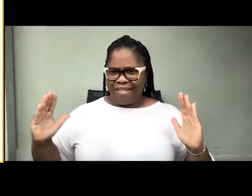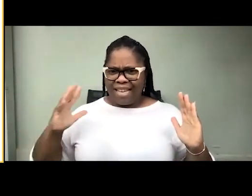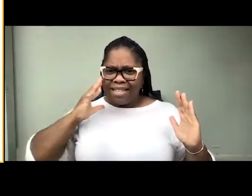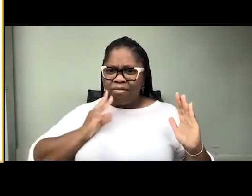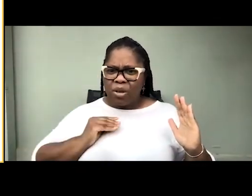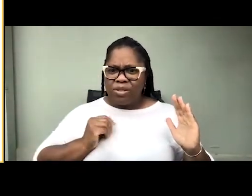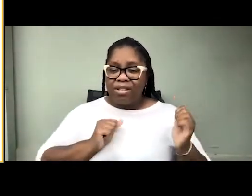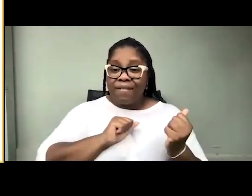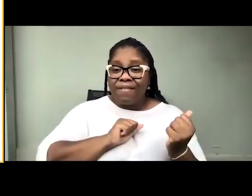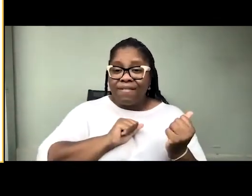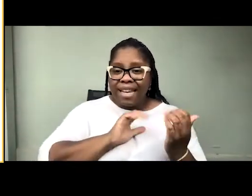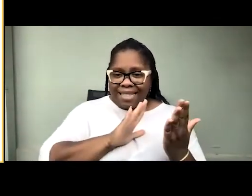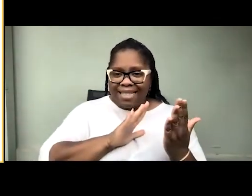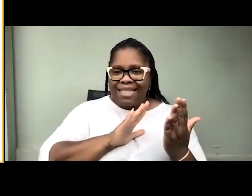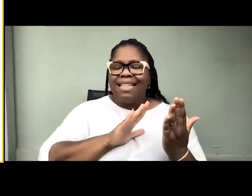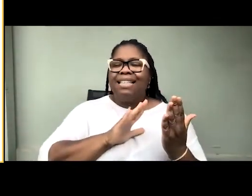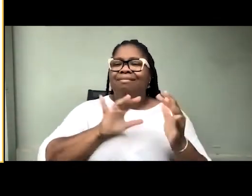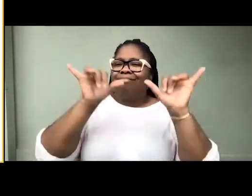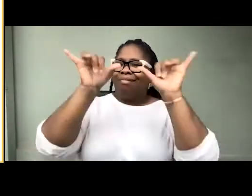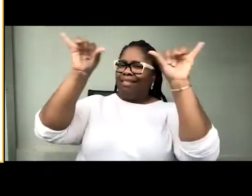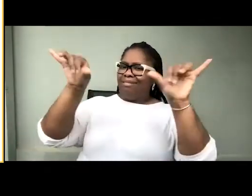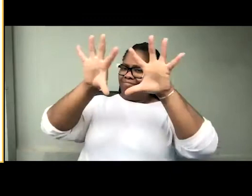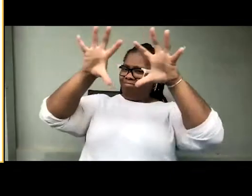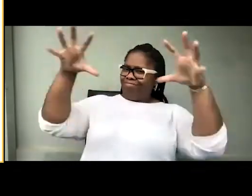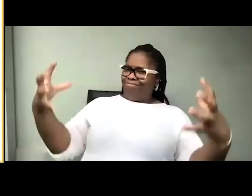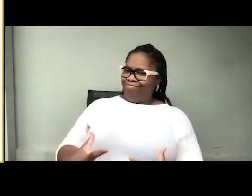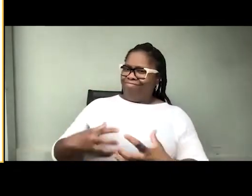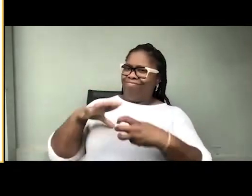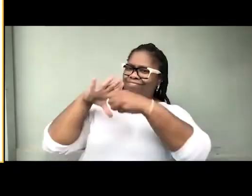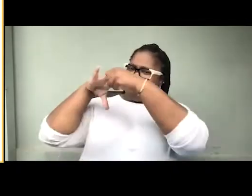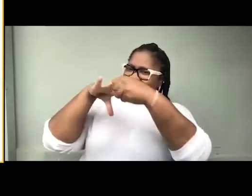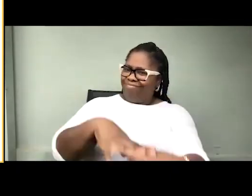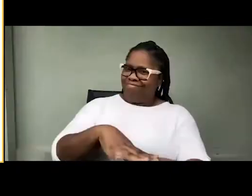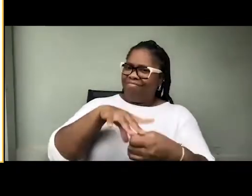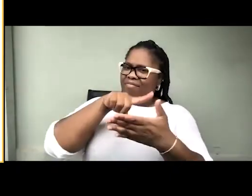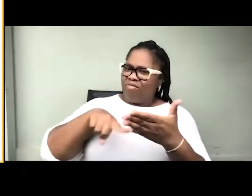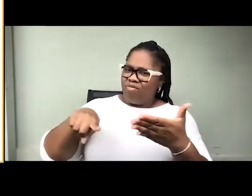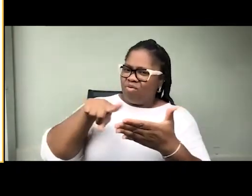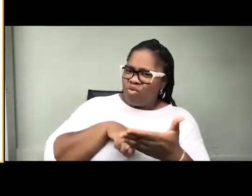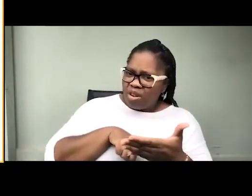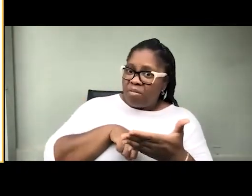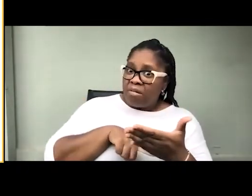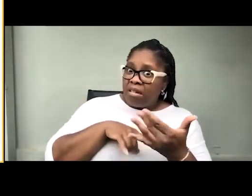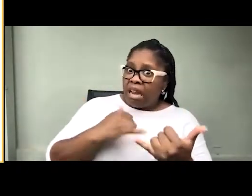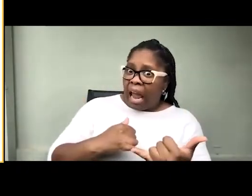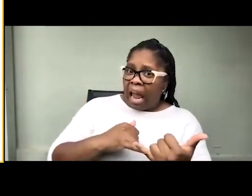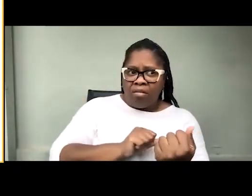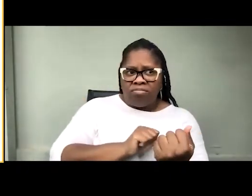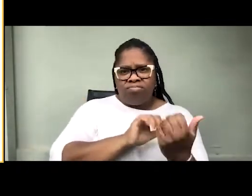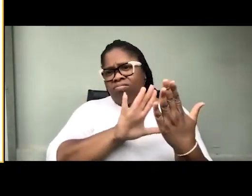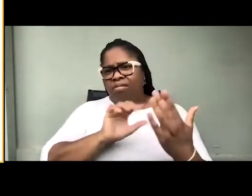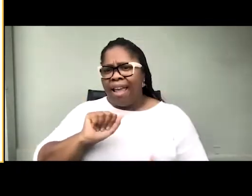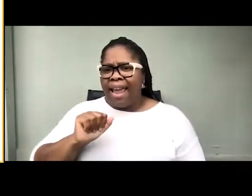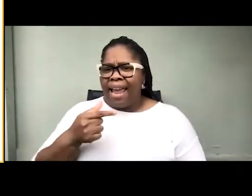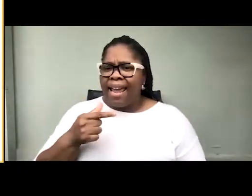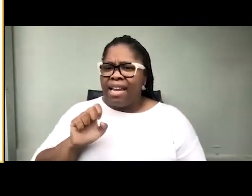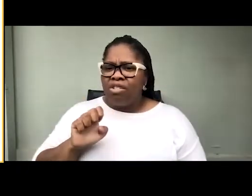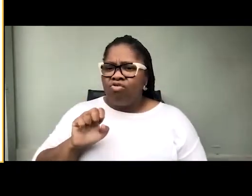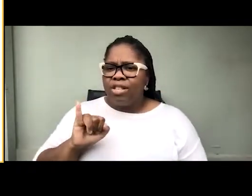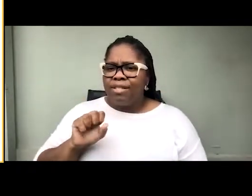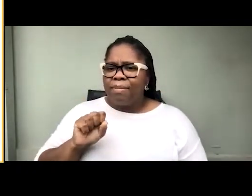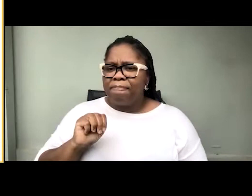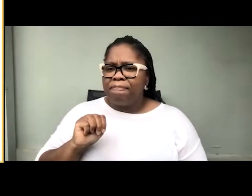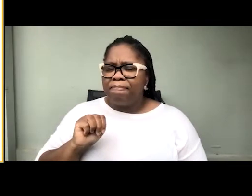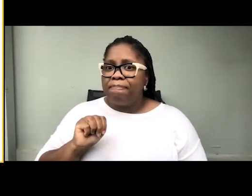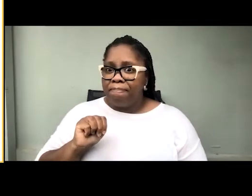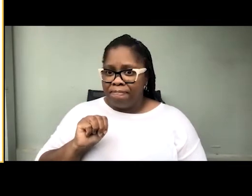facing systemic discrimination and racism, and now confronting ageism. So there's a lot of built up trauma.